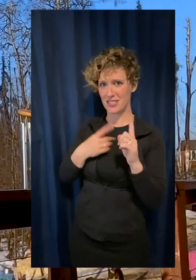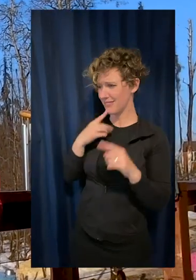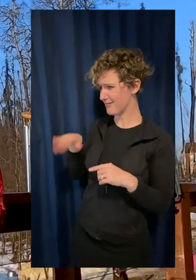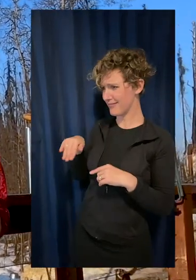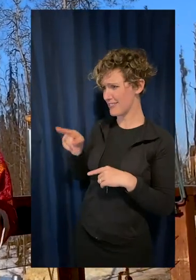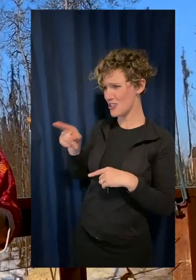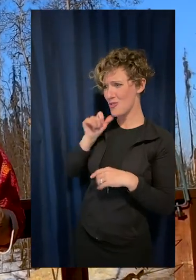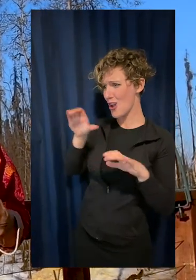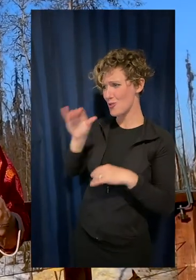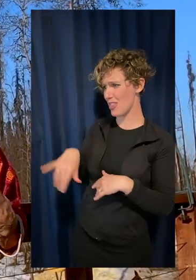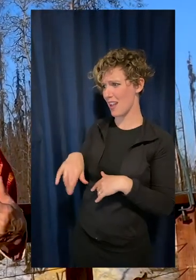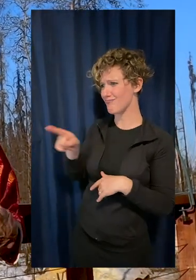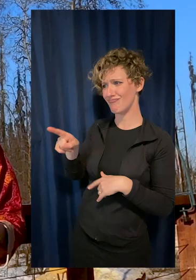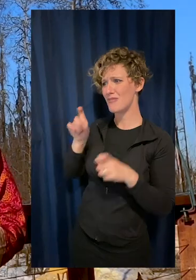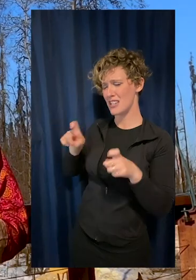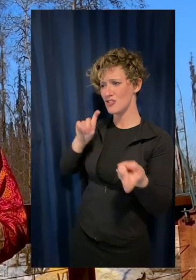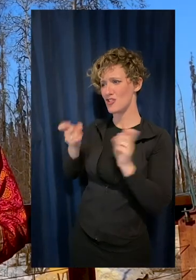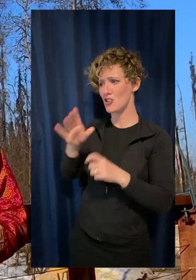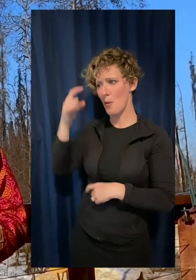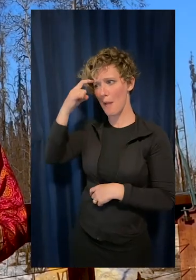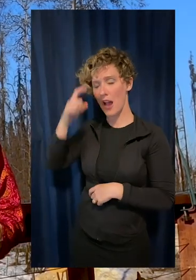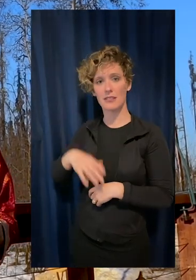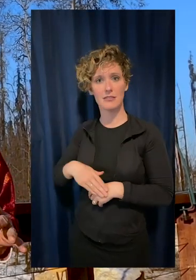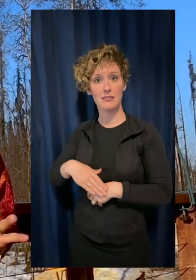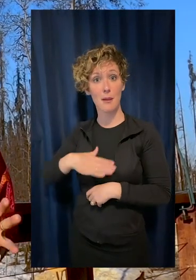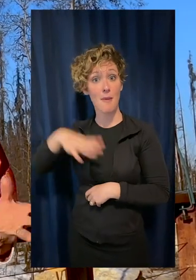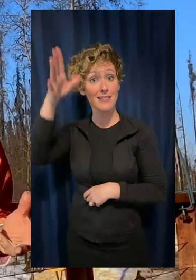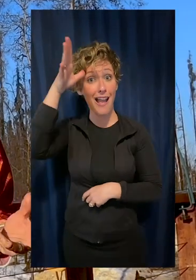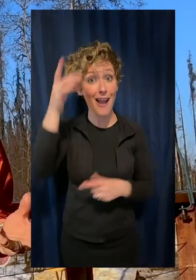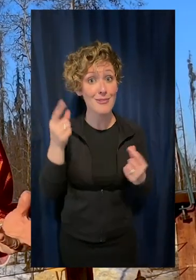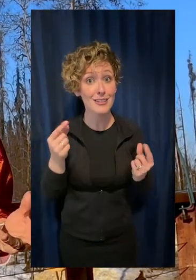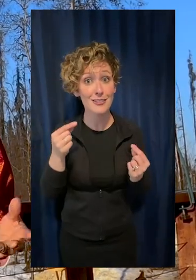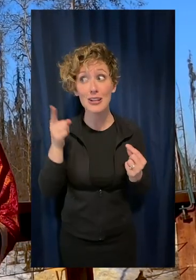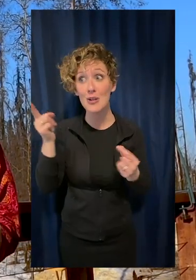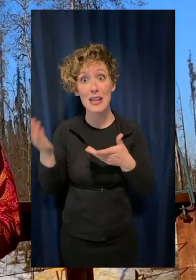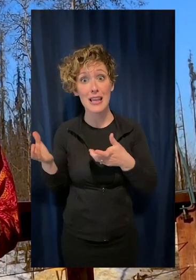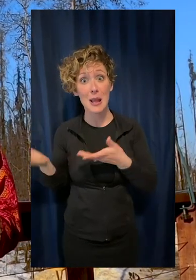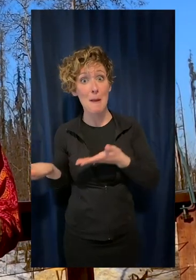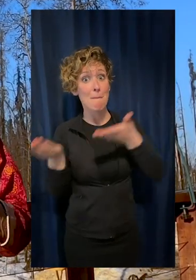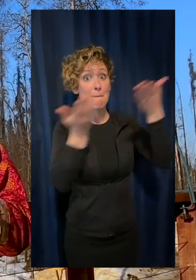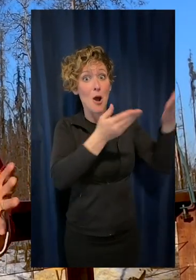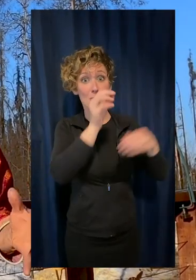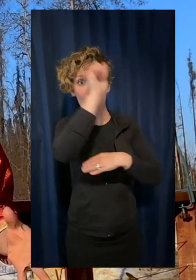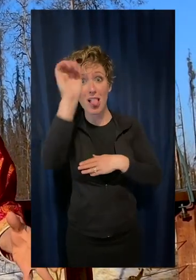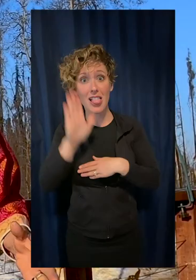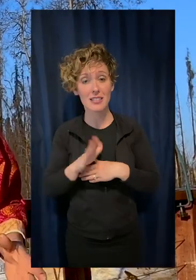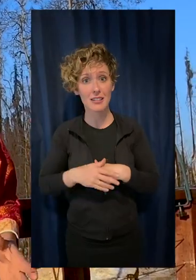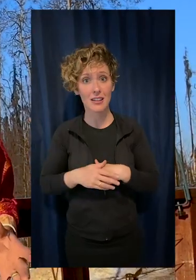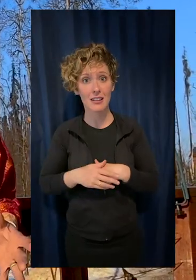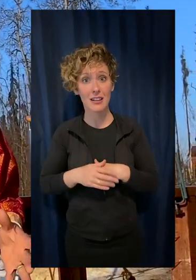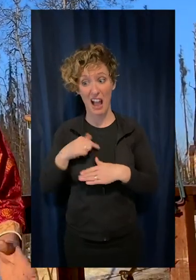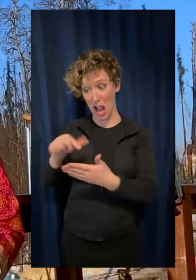me from high school graduation to Alaska within 3 weeks. And I was given a choice of any college